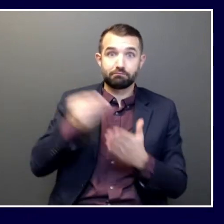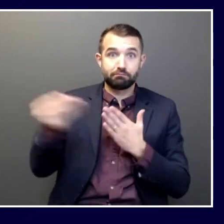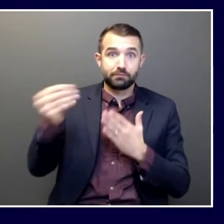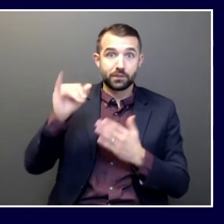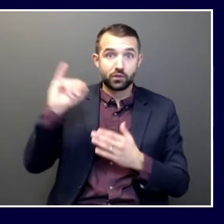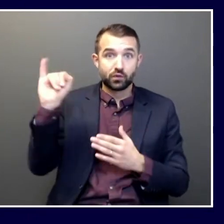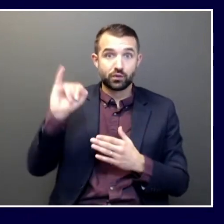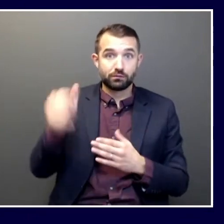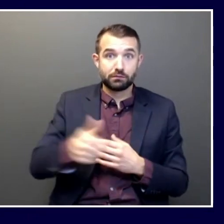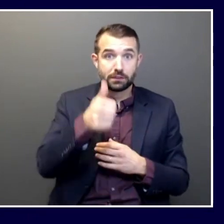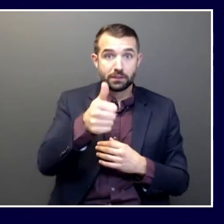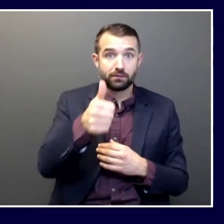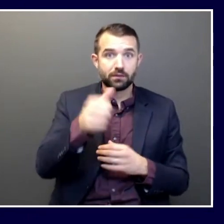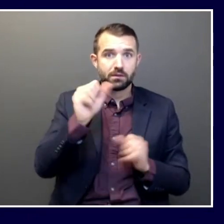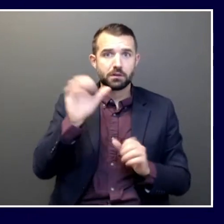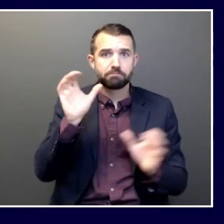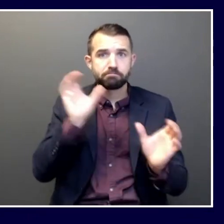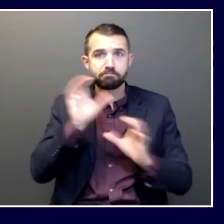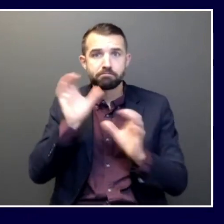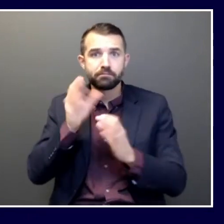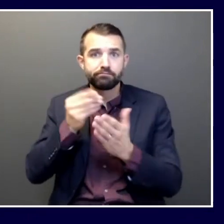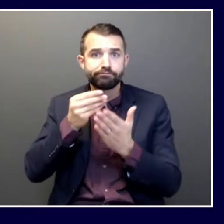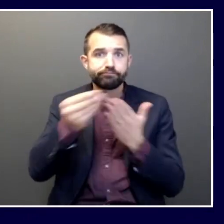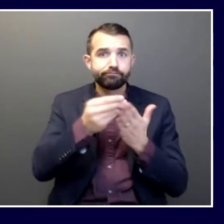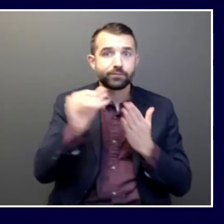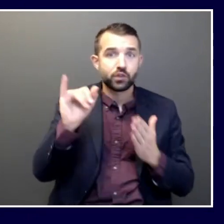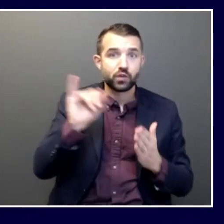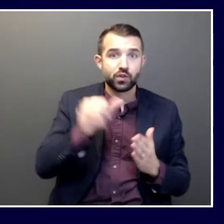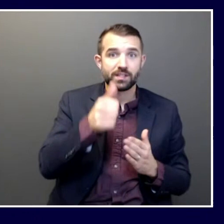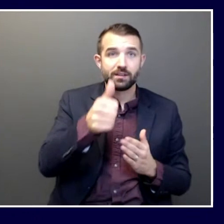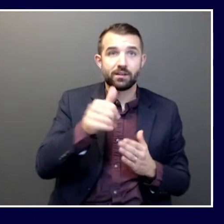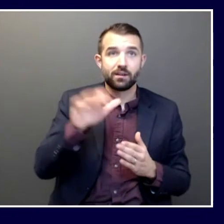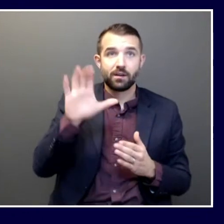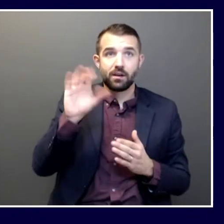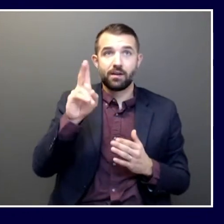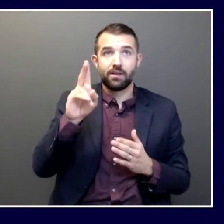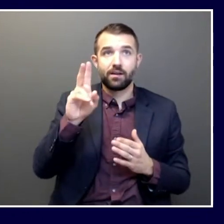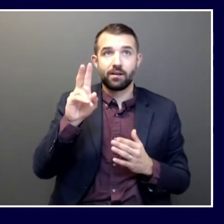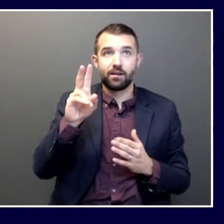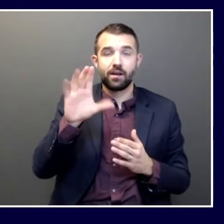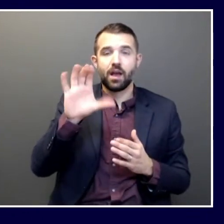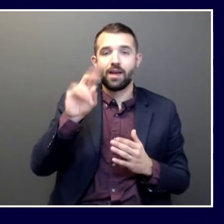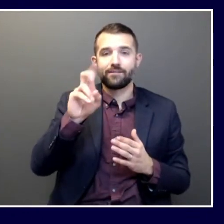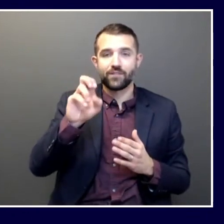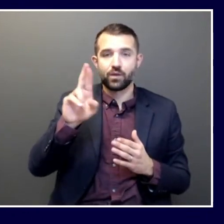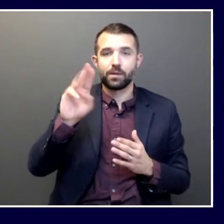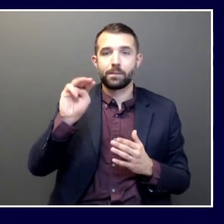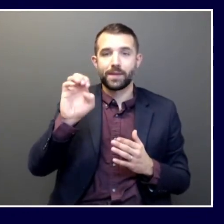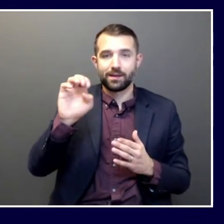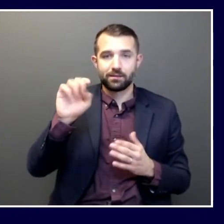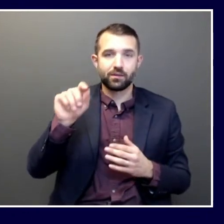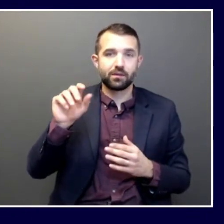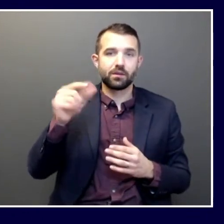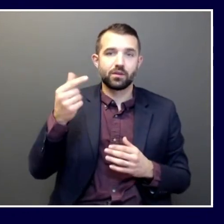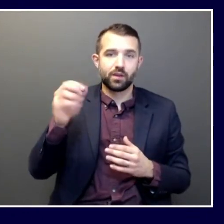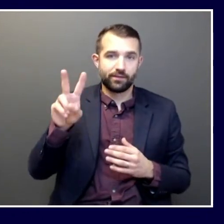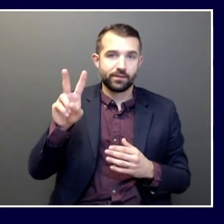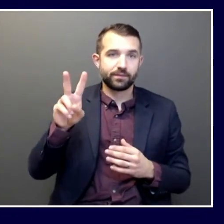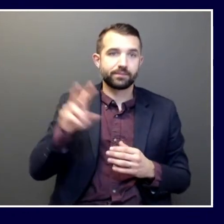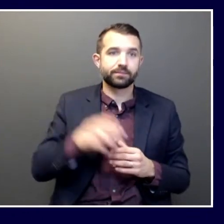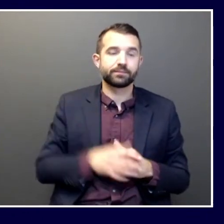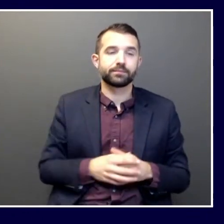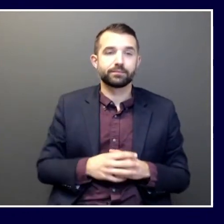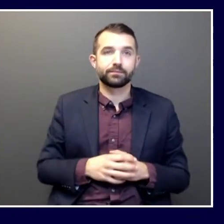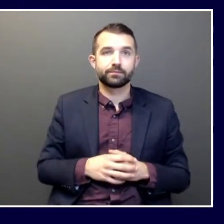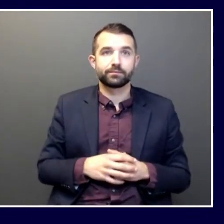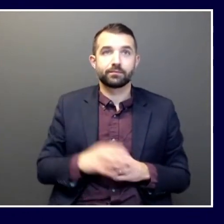can shop for and enroll in coverage. By running our own marketplace, the consumer experience is tailored for Maine. Our website